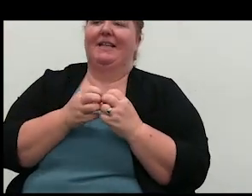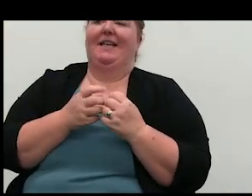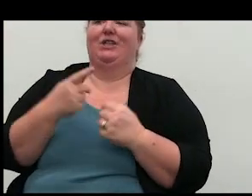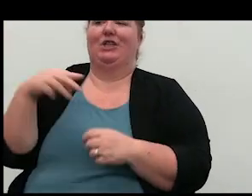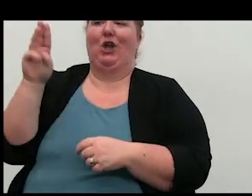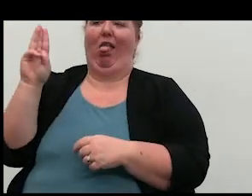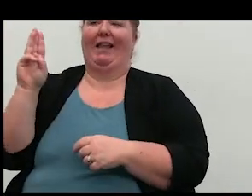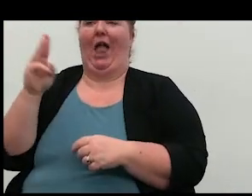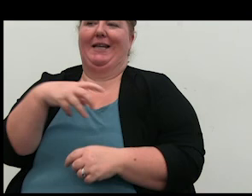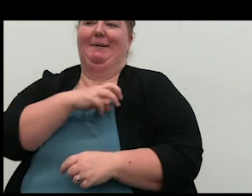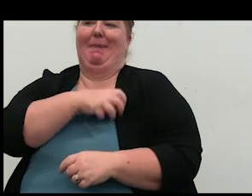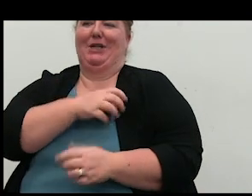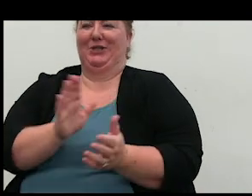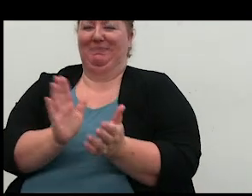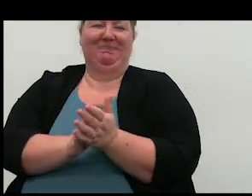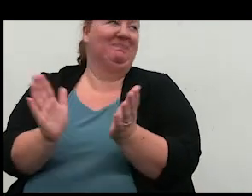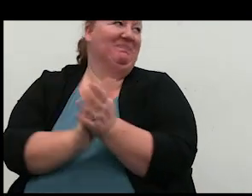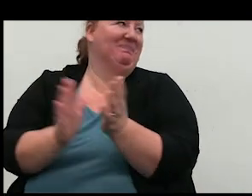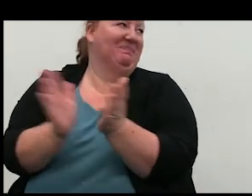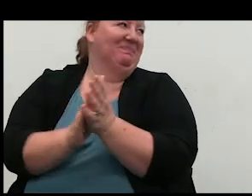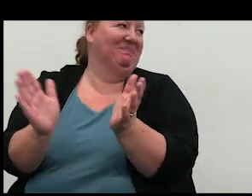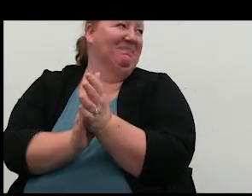Guiding Badge.